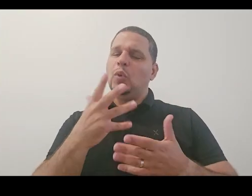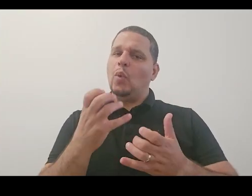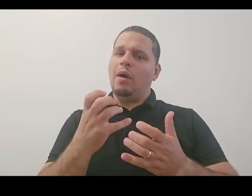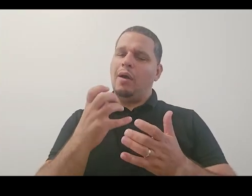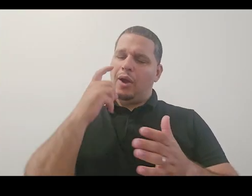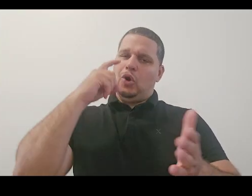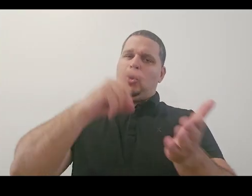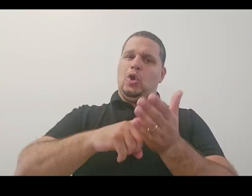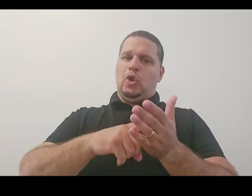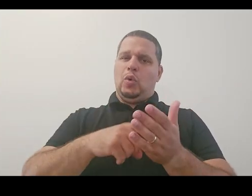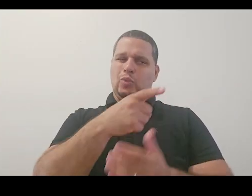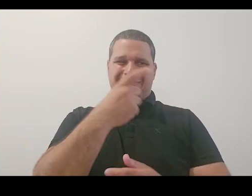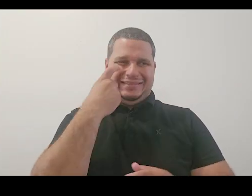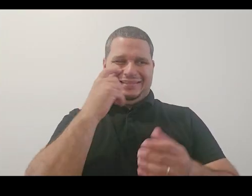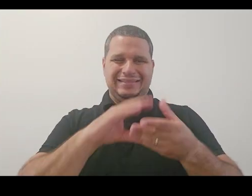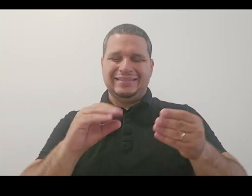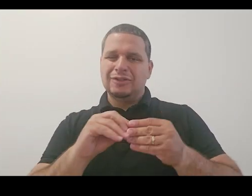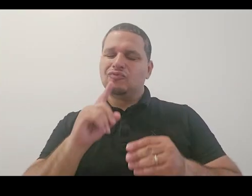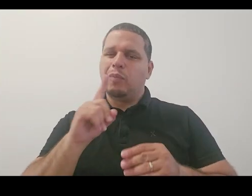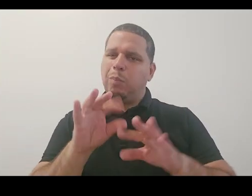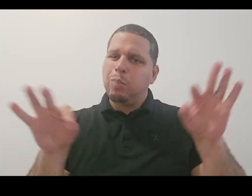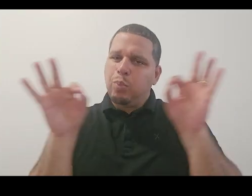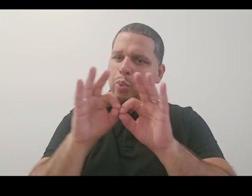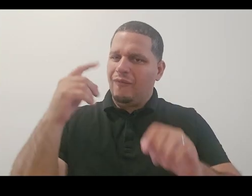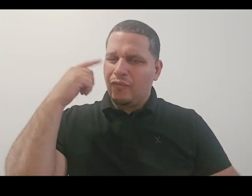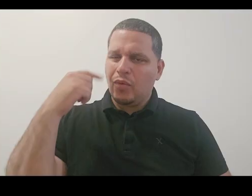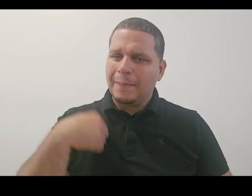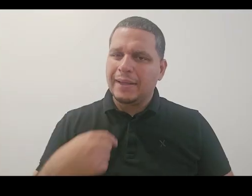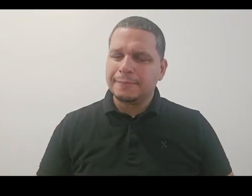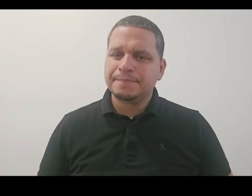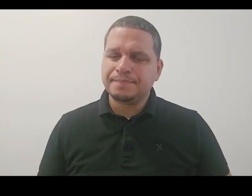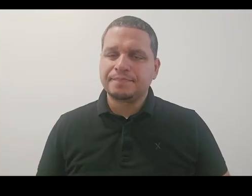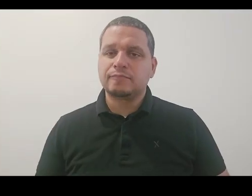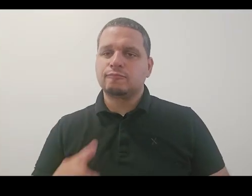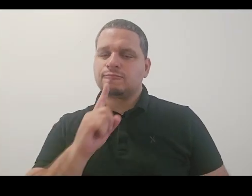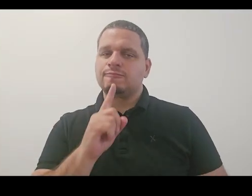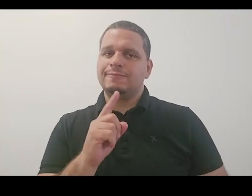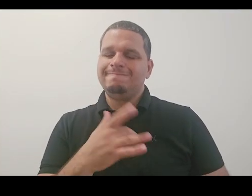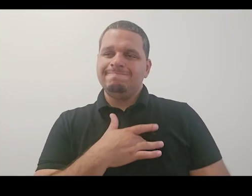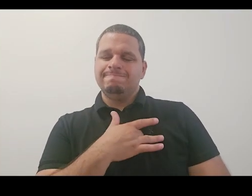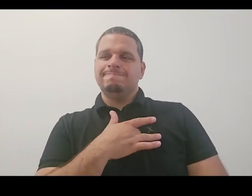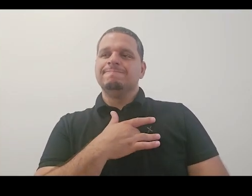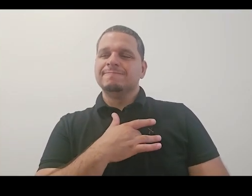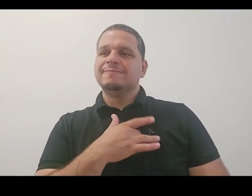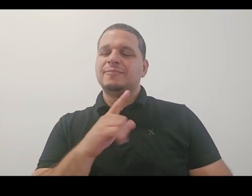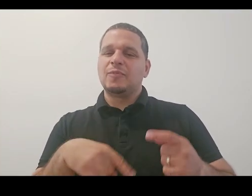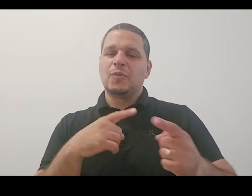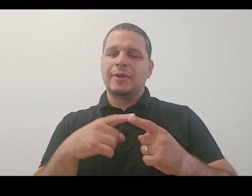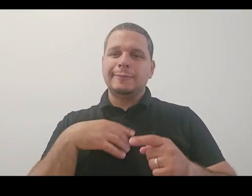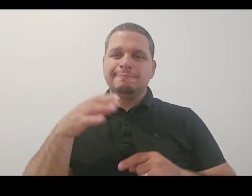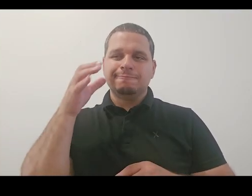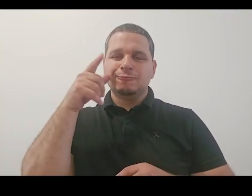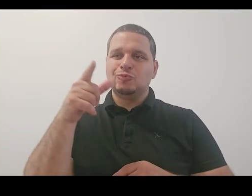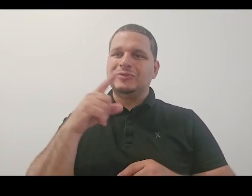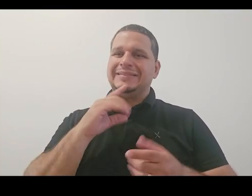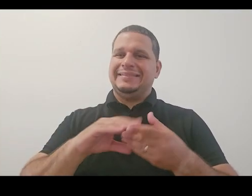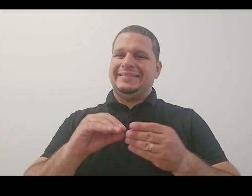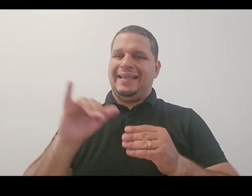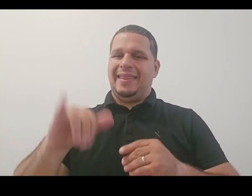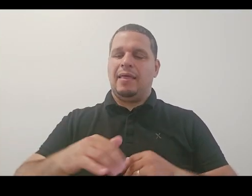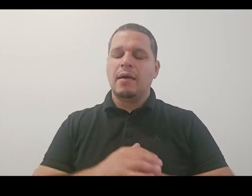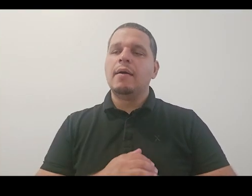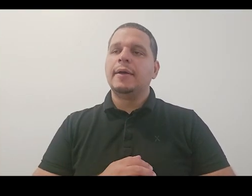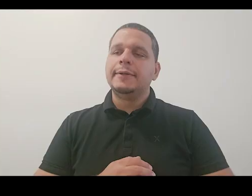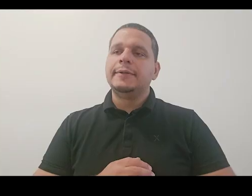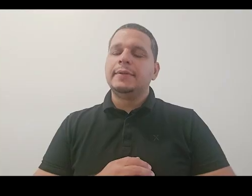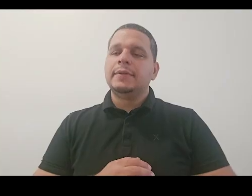you said because it's so important for me and it really touches a nerve somewhere in me. And uh, so, like,